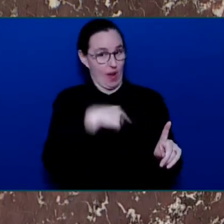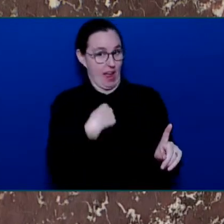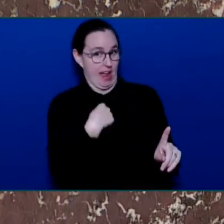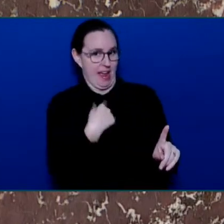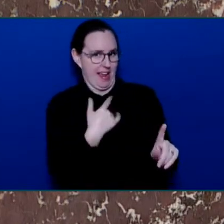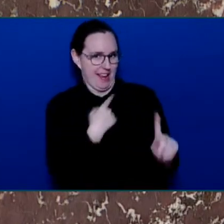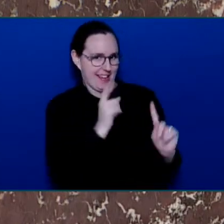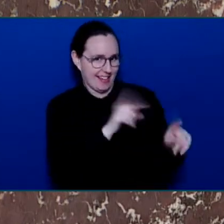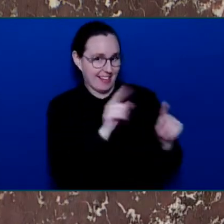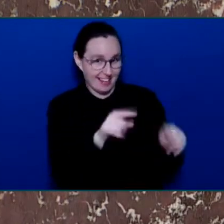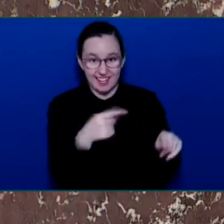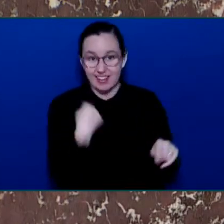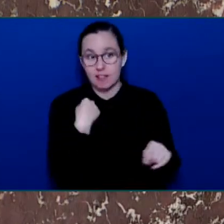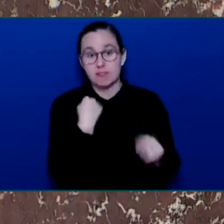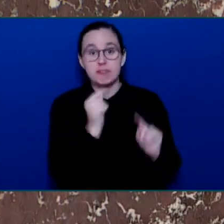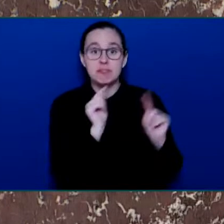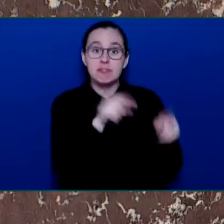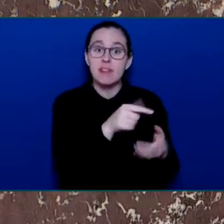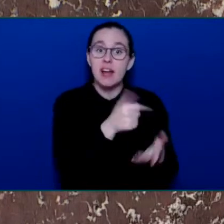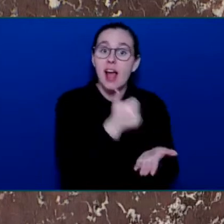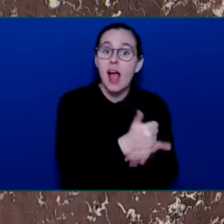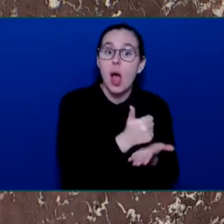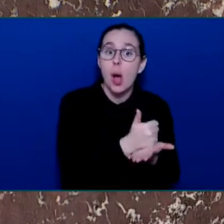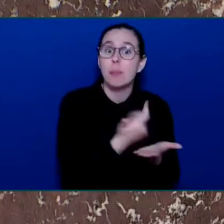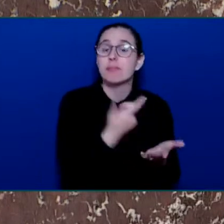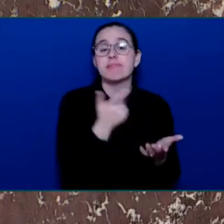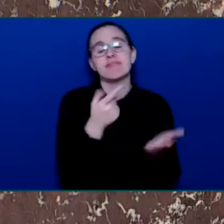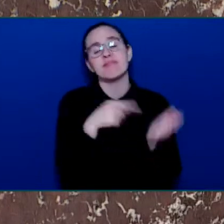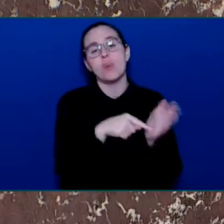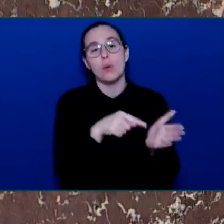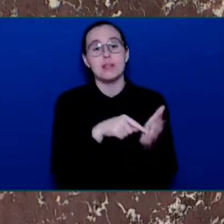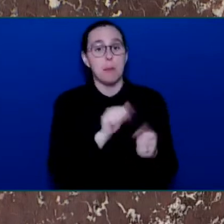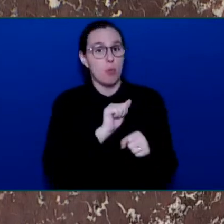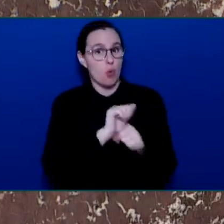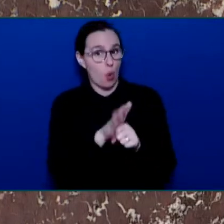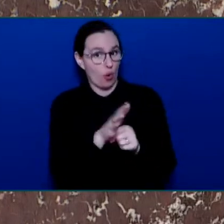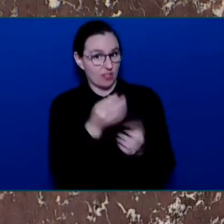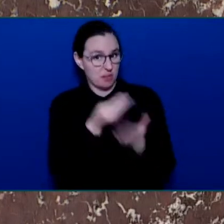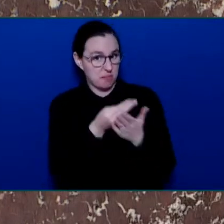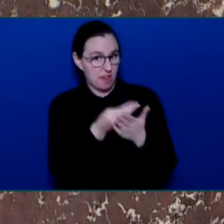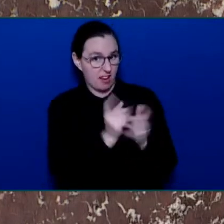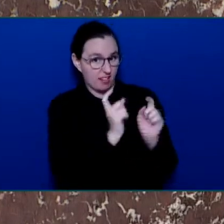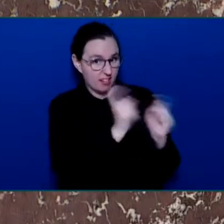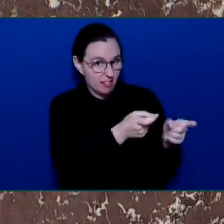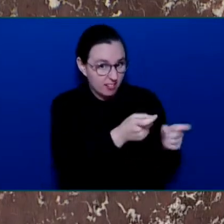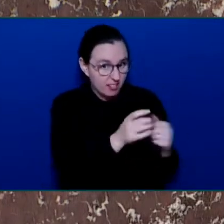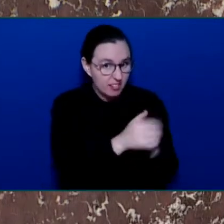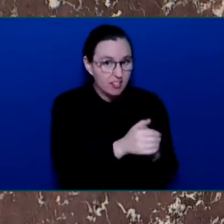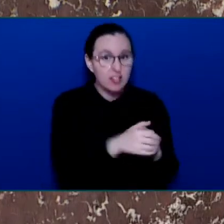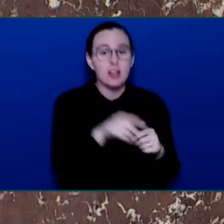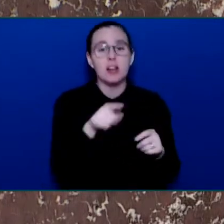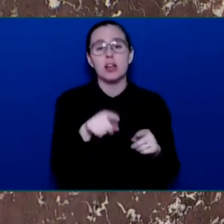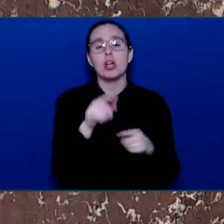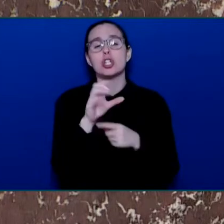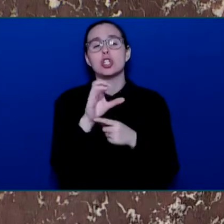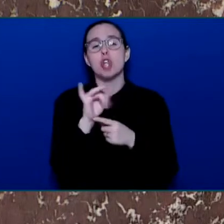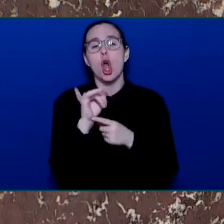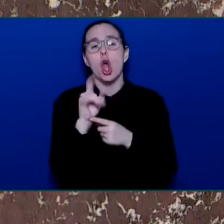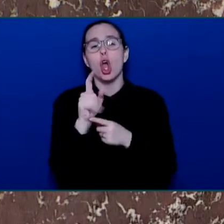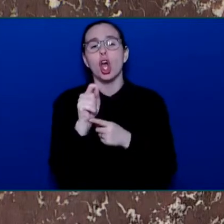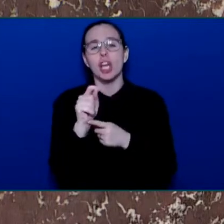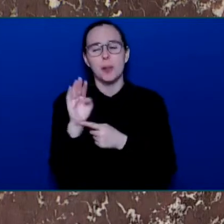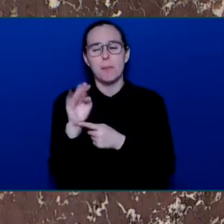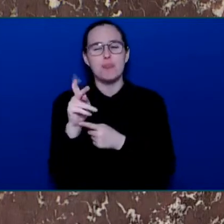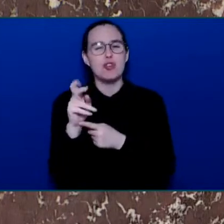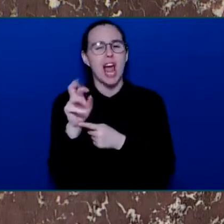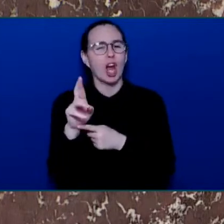breaker grant or recently small business rebate program information, or to go there to hear their concerns, as well as a customer